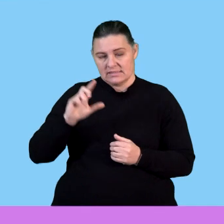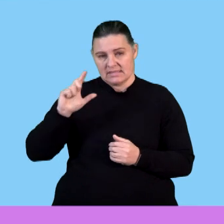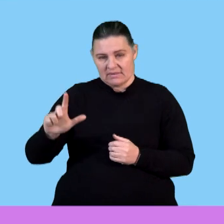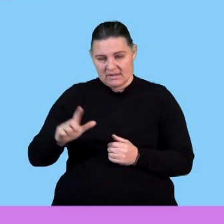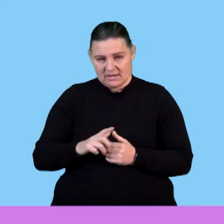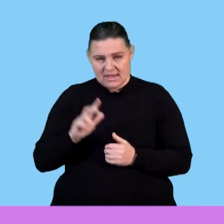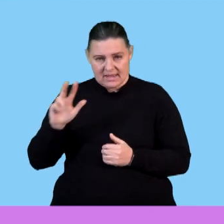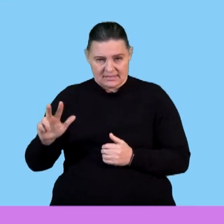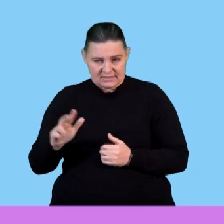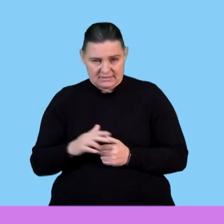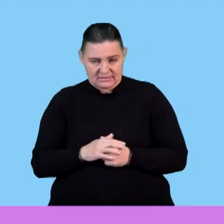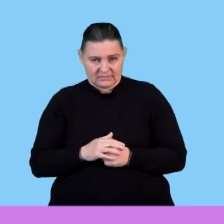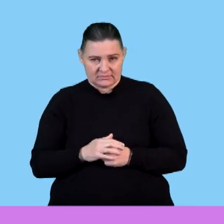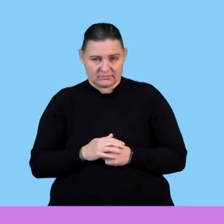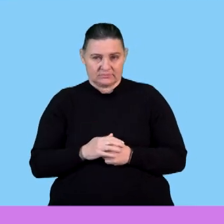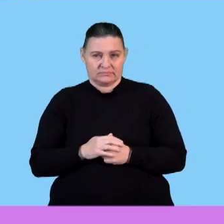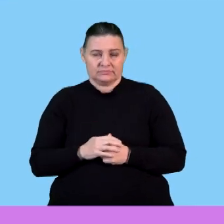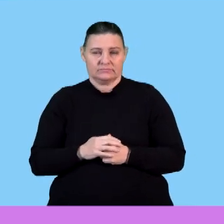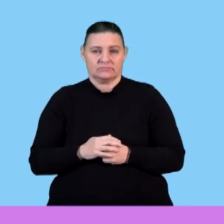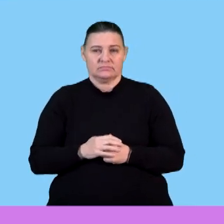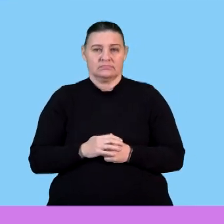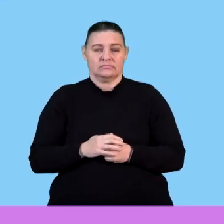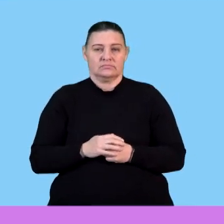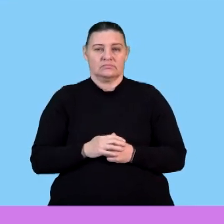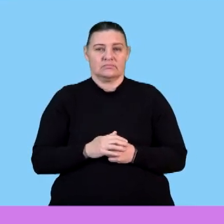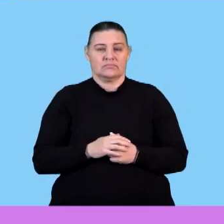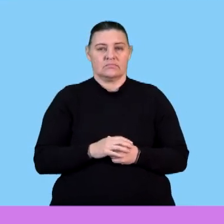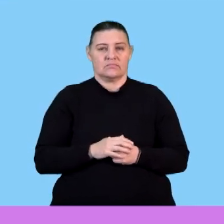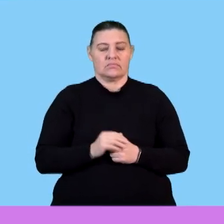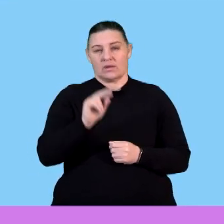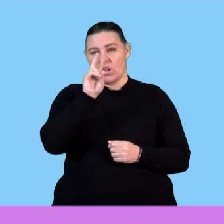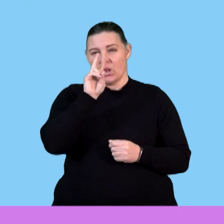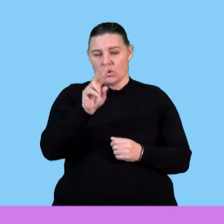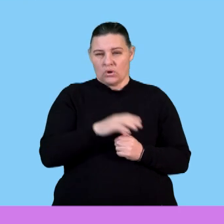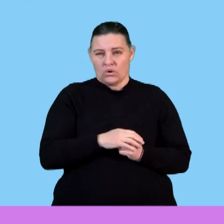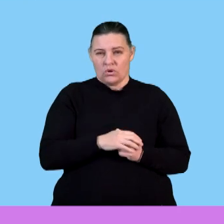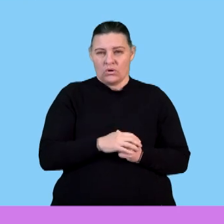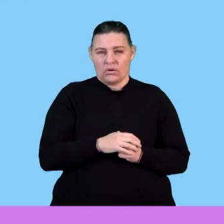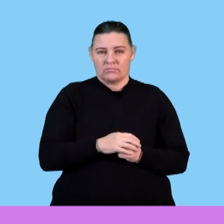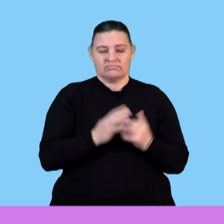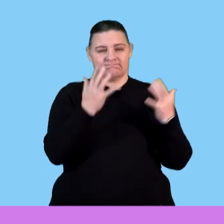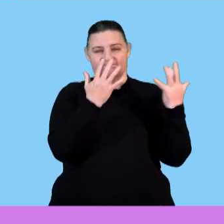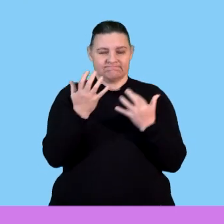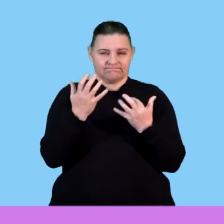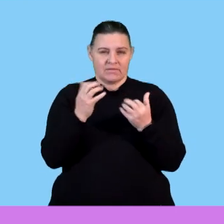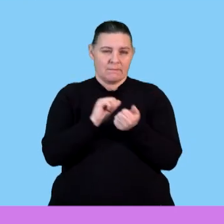28,278 to figure out how many of these circles we actually can get. It's